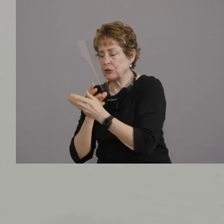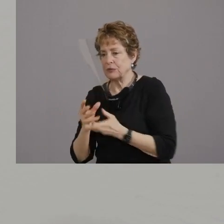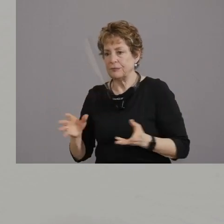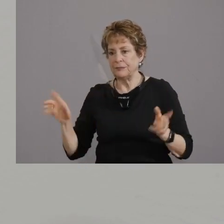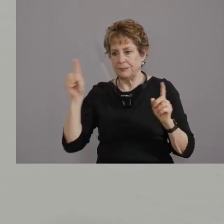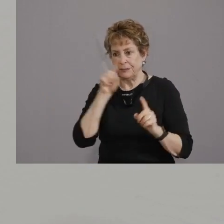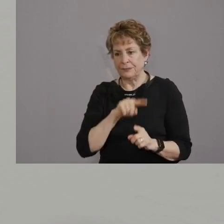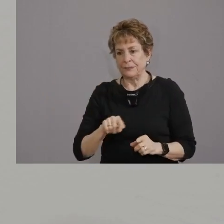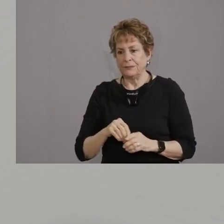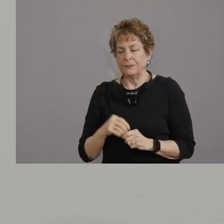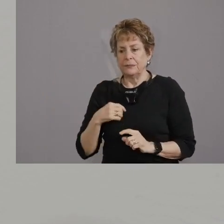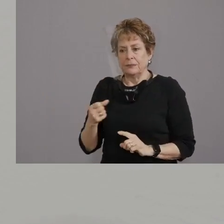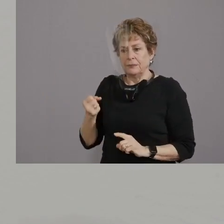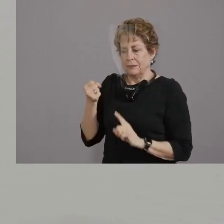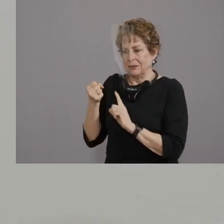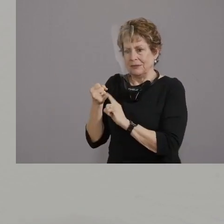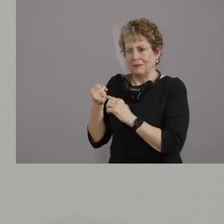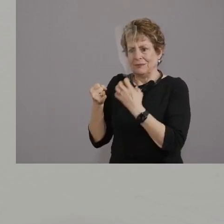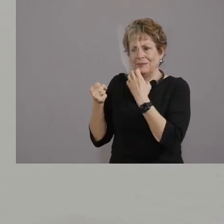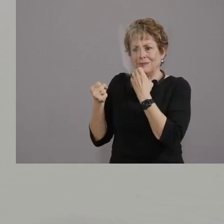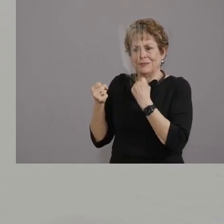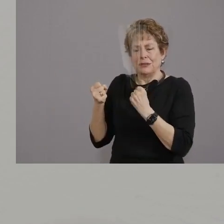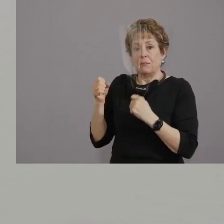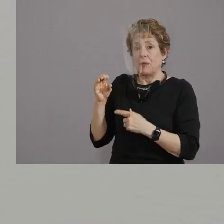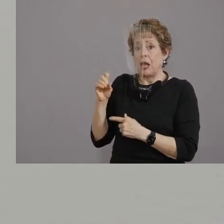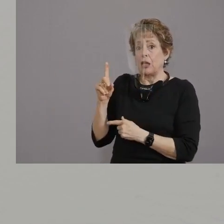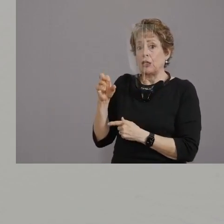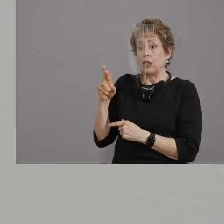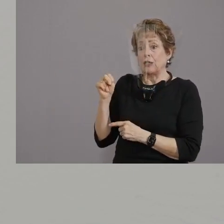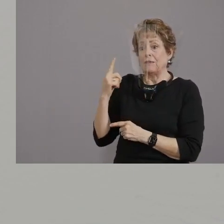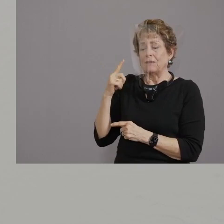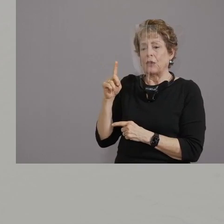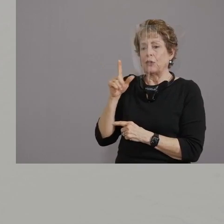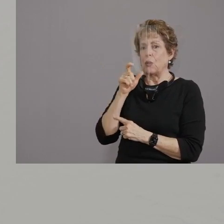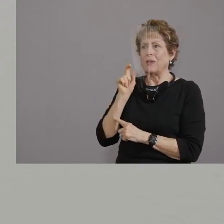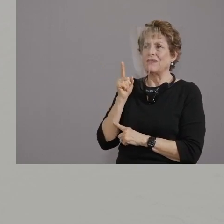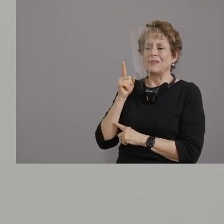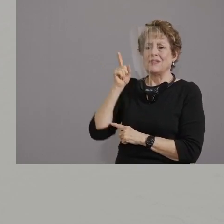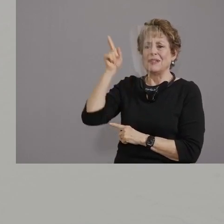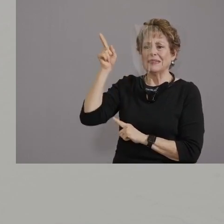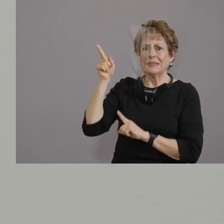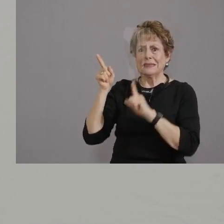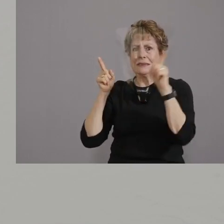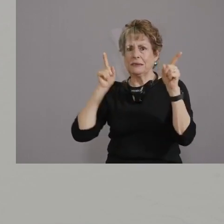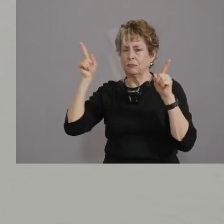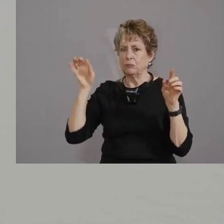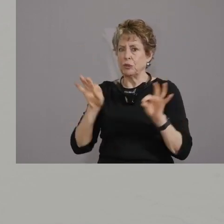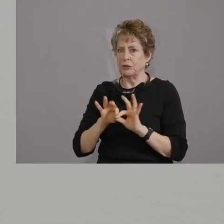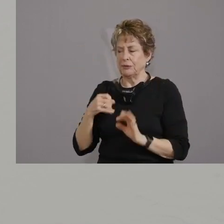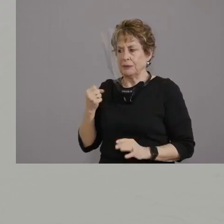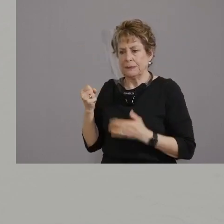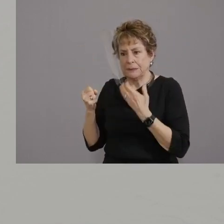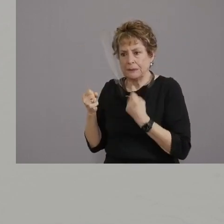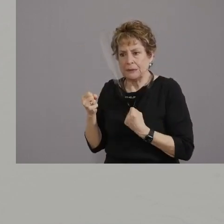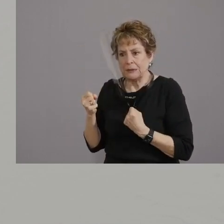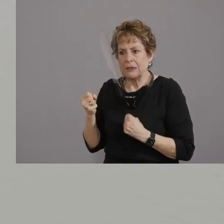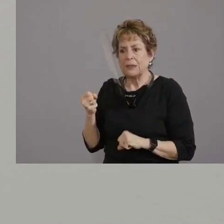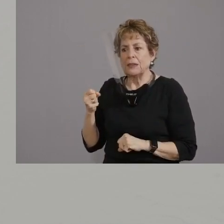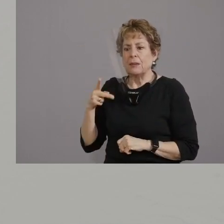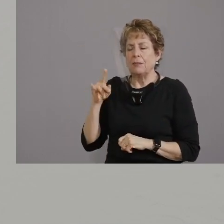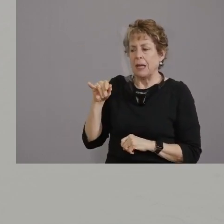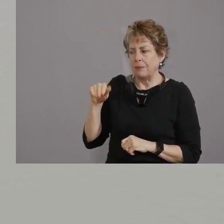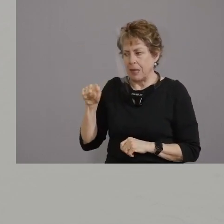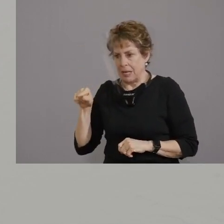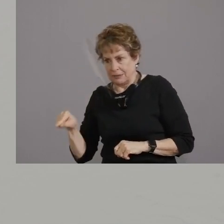very precious Moderna resource for the counties that have it. But we also do provide Maricopa County and Pima County with the